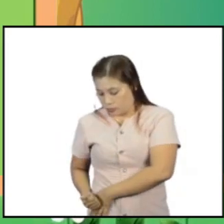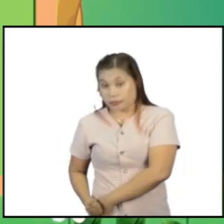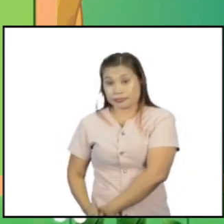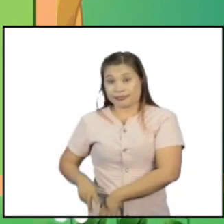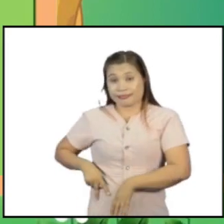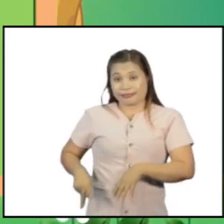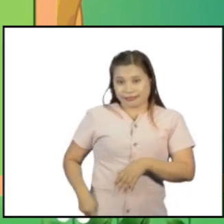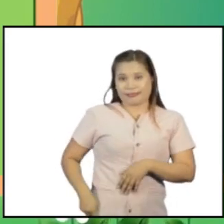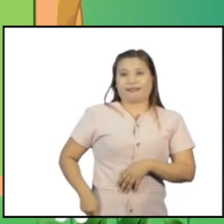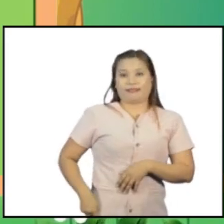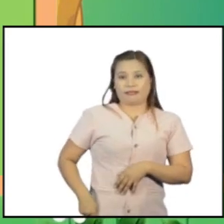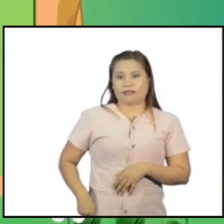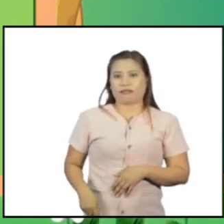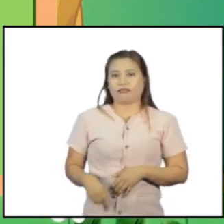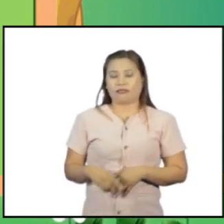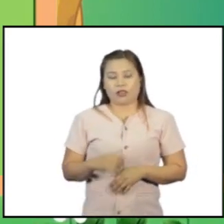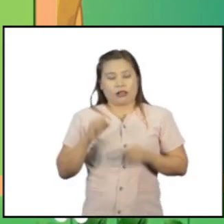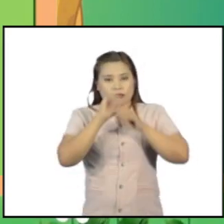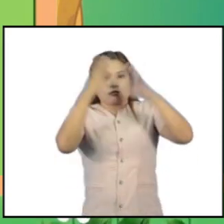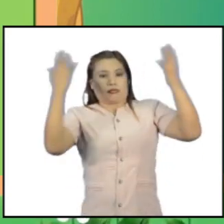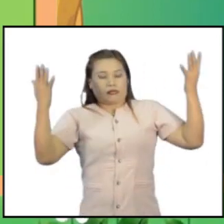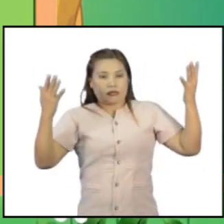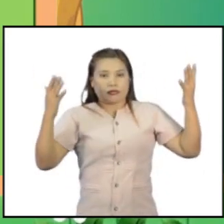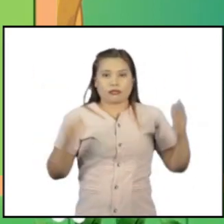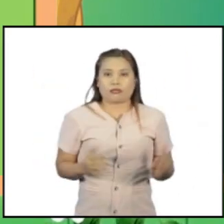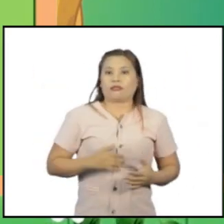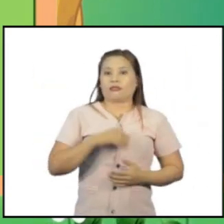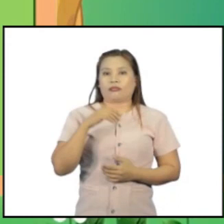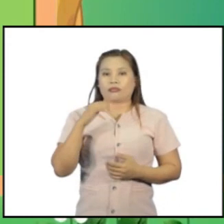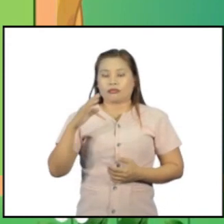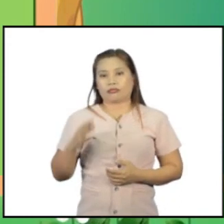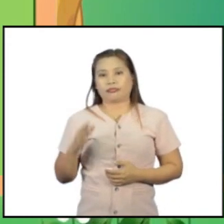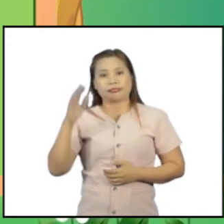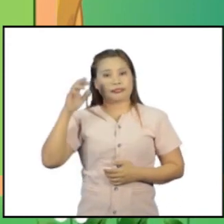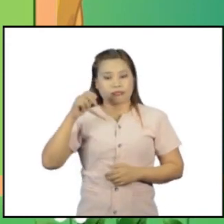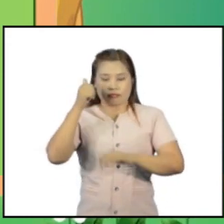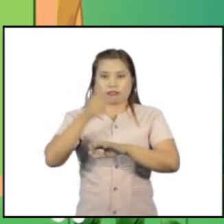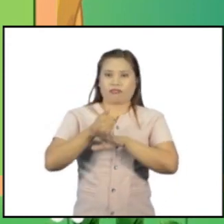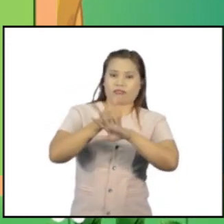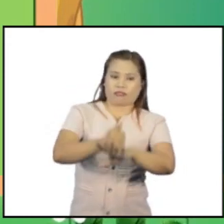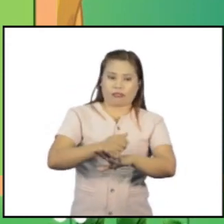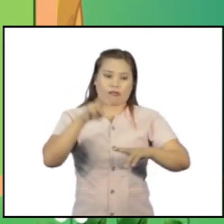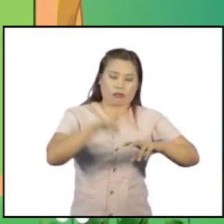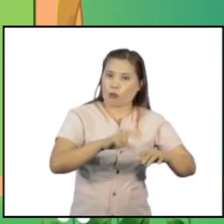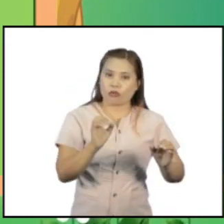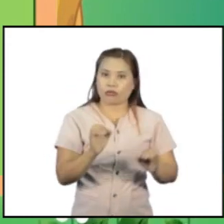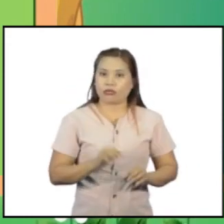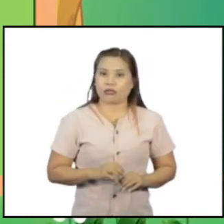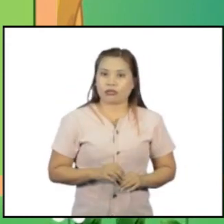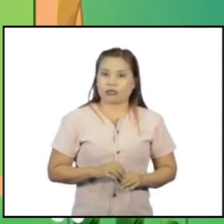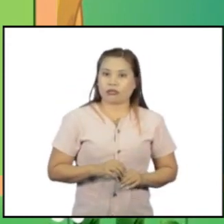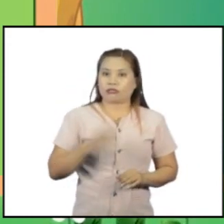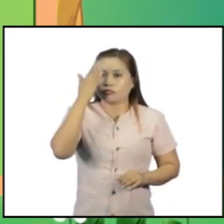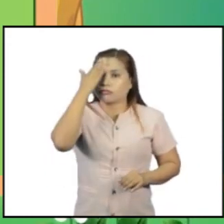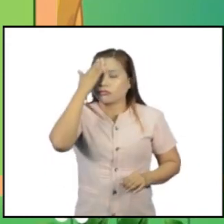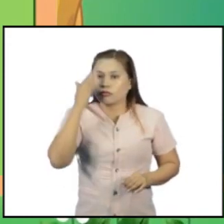pants. He was so surprised when he was not bitten by the ant. He